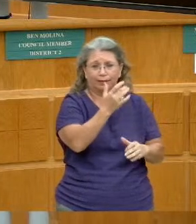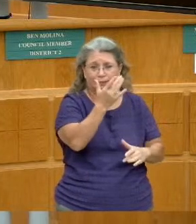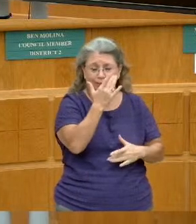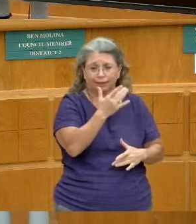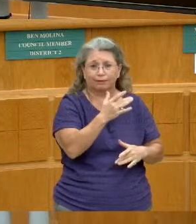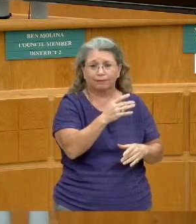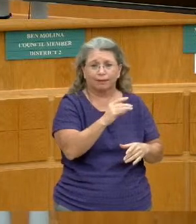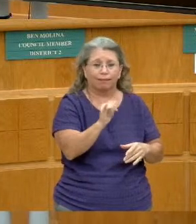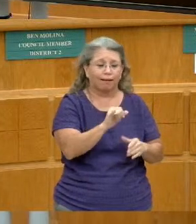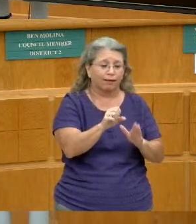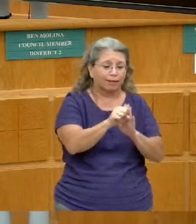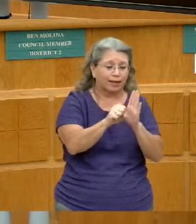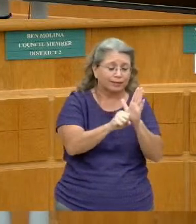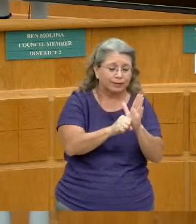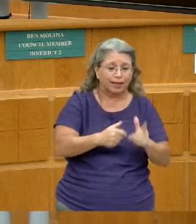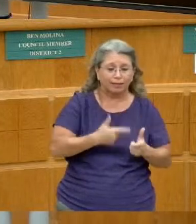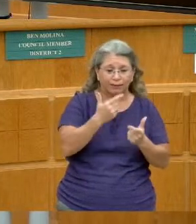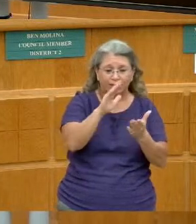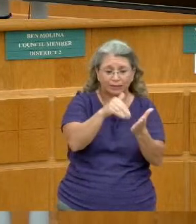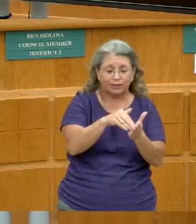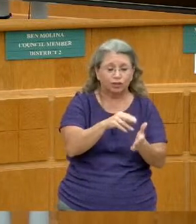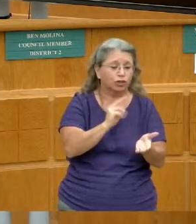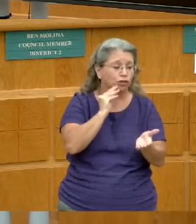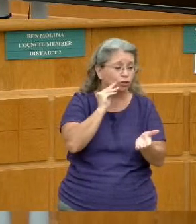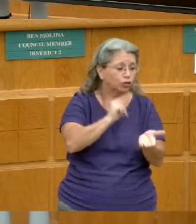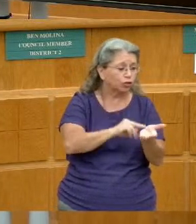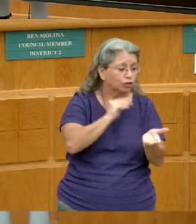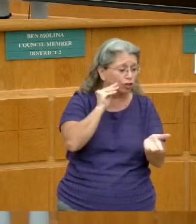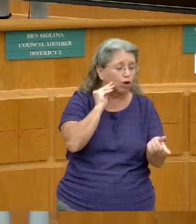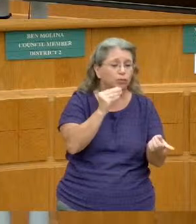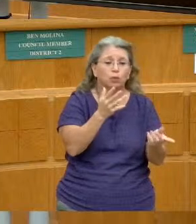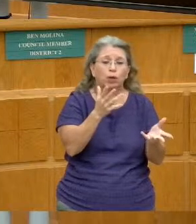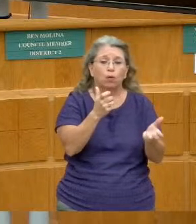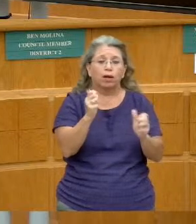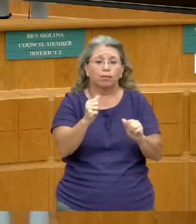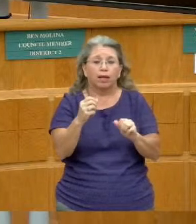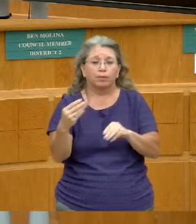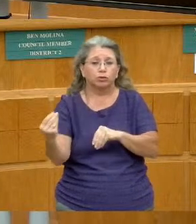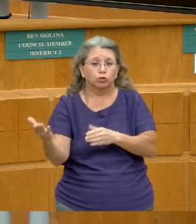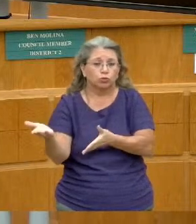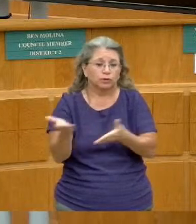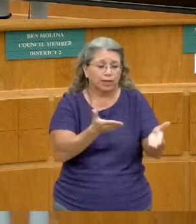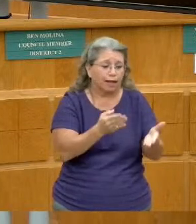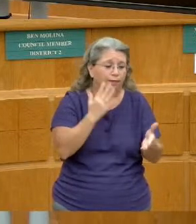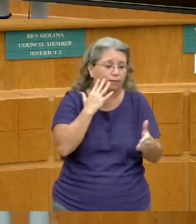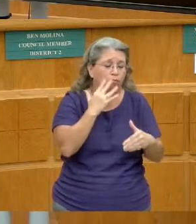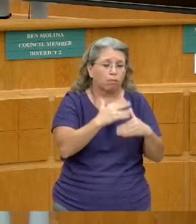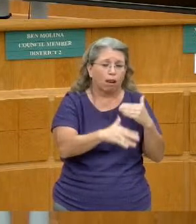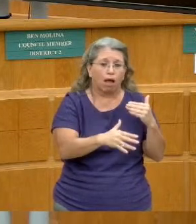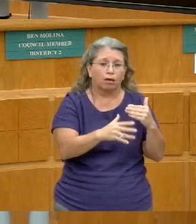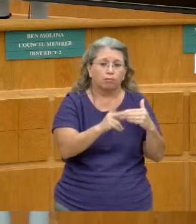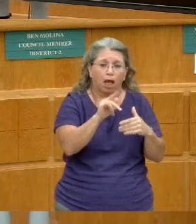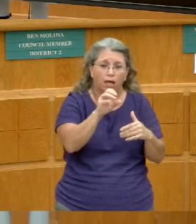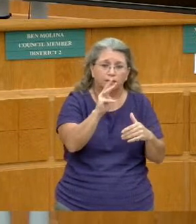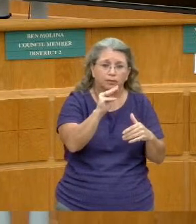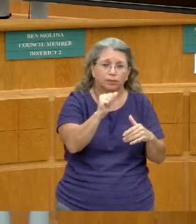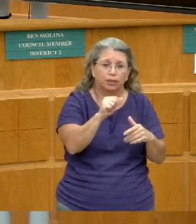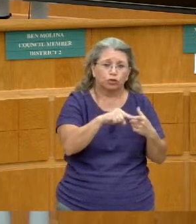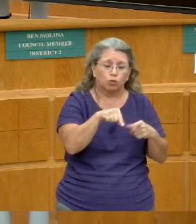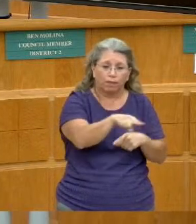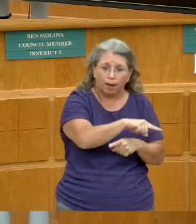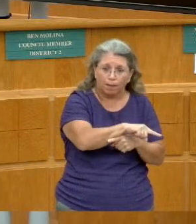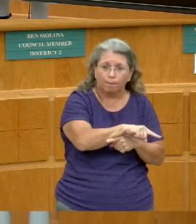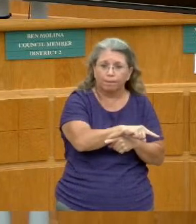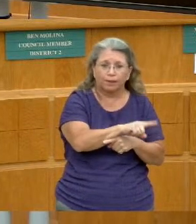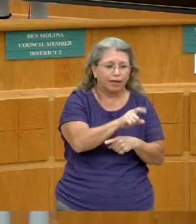to them there at their location so they don't have to go to the hospital. So this is, me, I like to talk